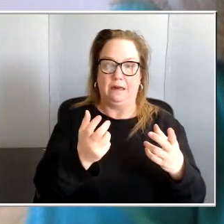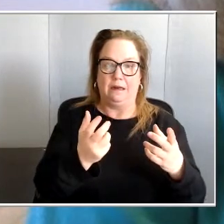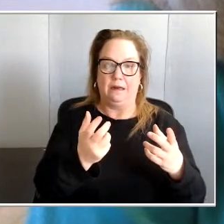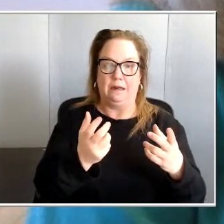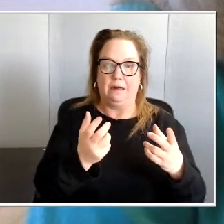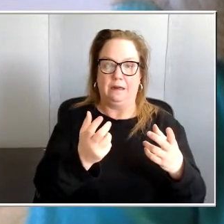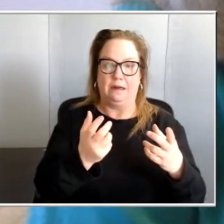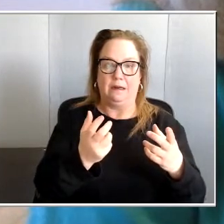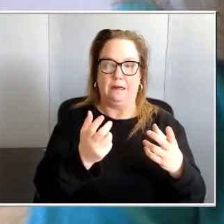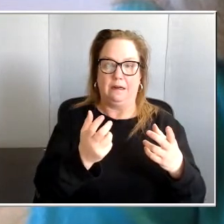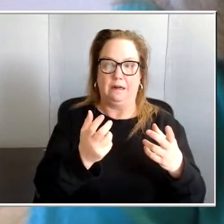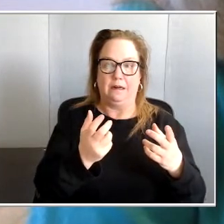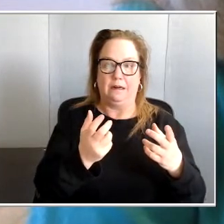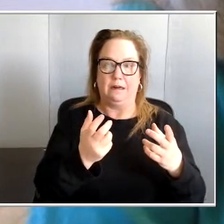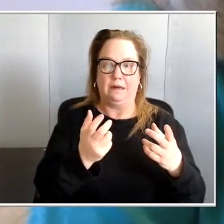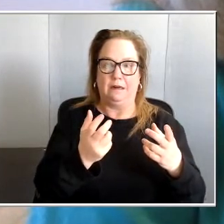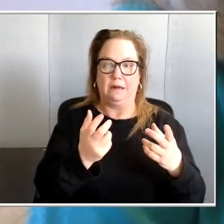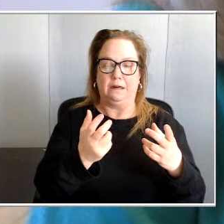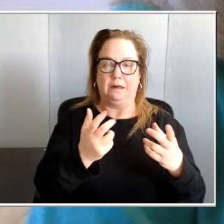had